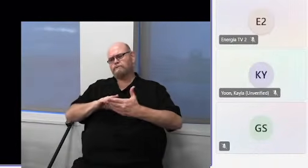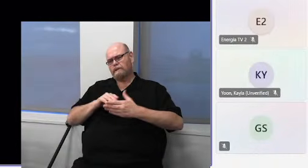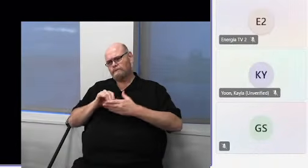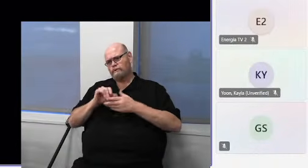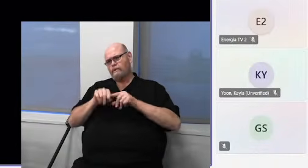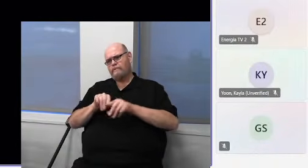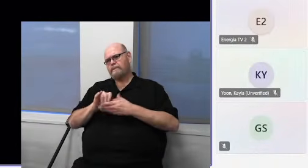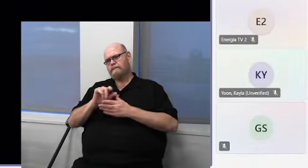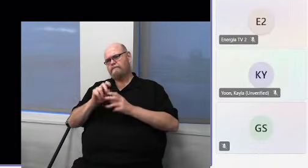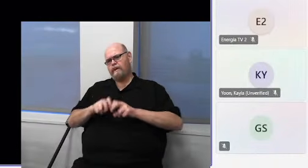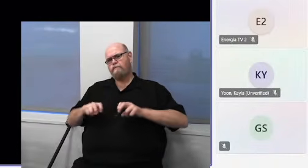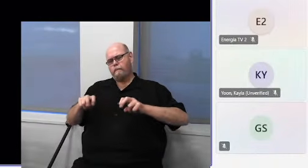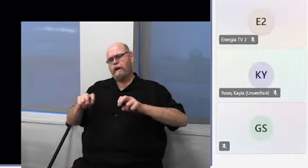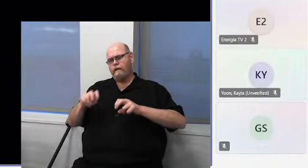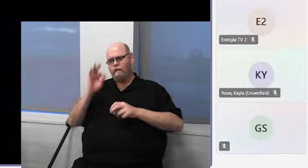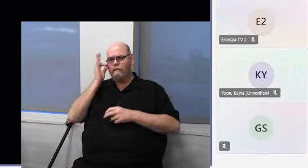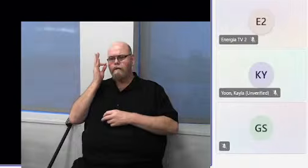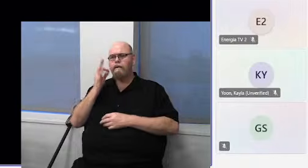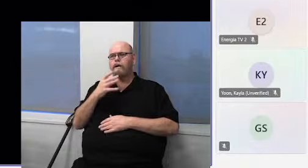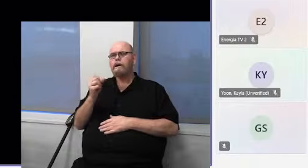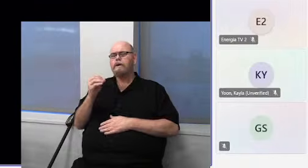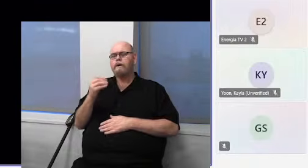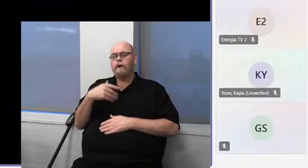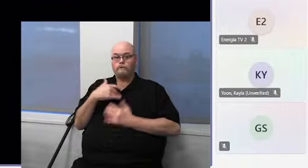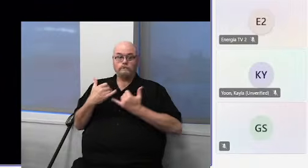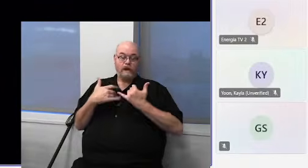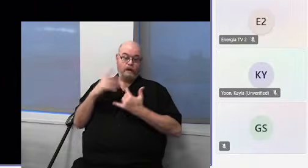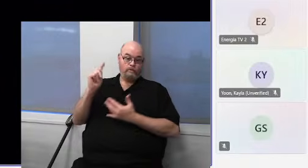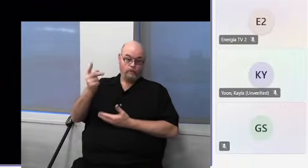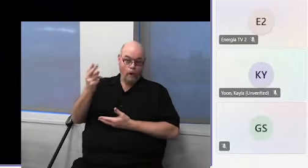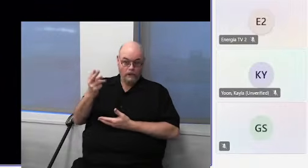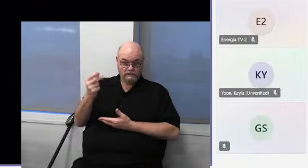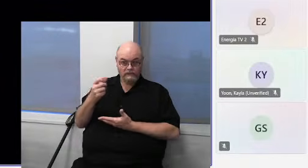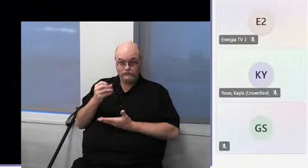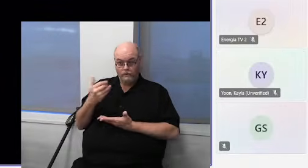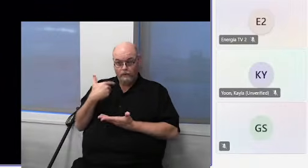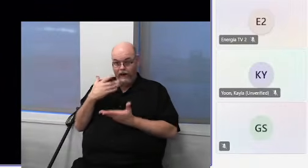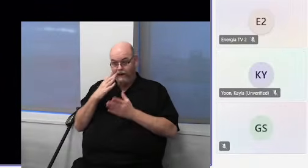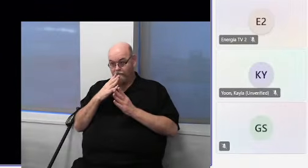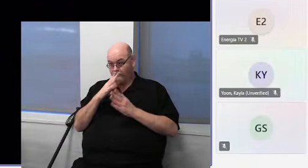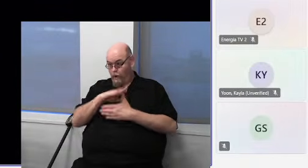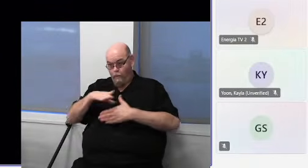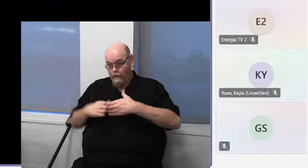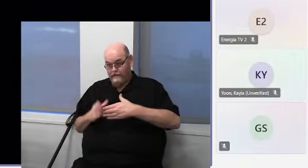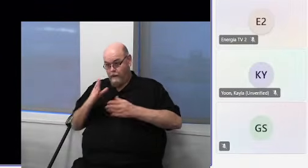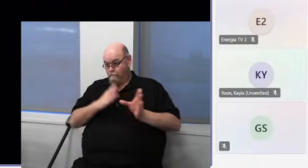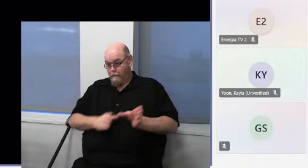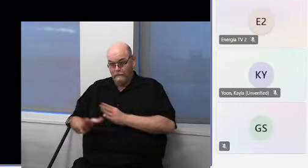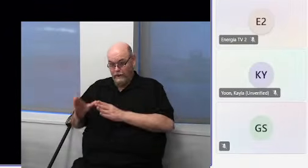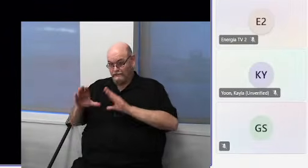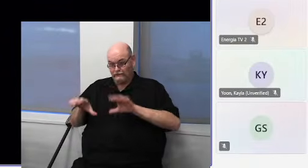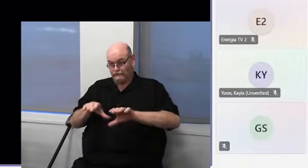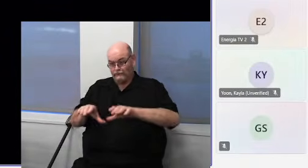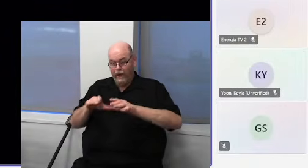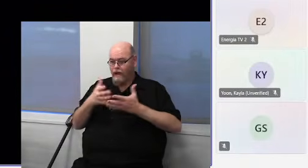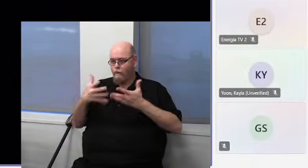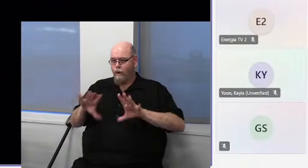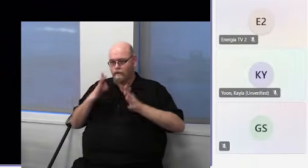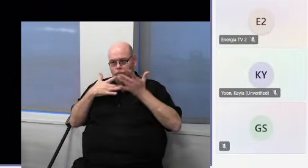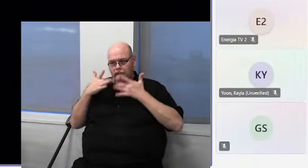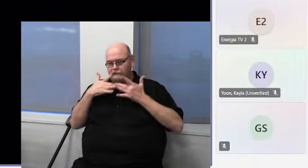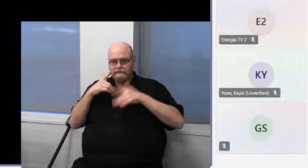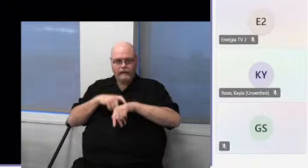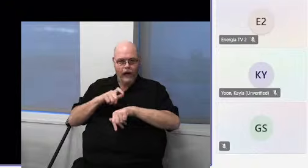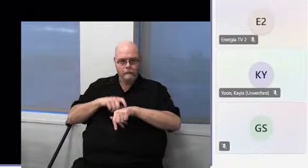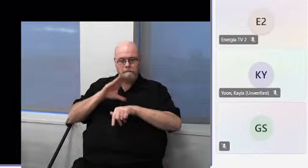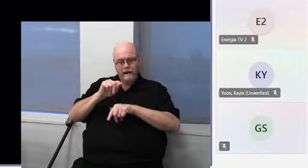should be addressed in the federal panel. Today's Thursday. If you're anything like me, you've got weekend preparation to do, so I don't want to make it